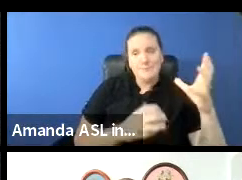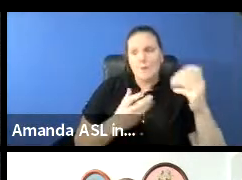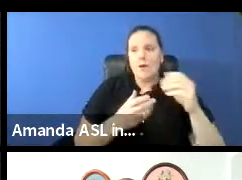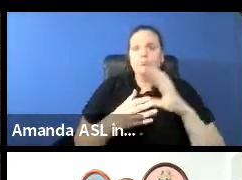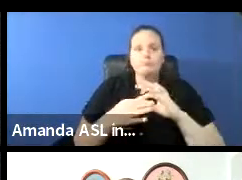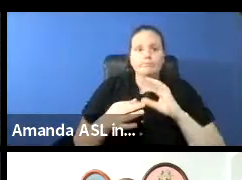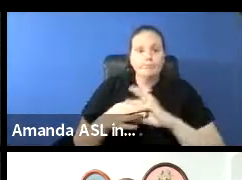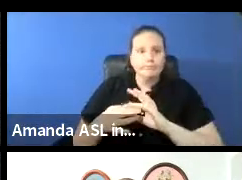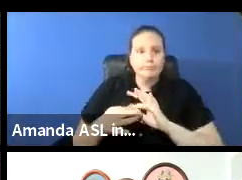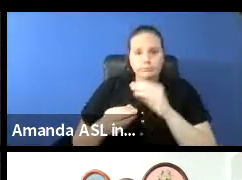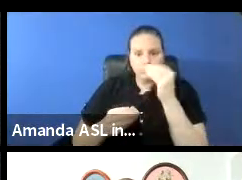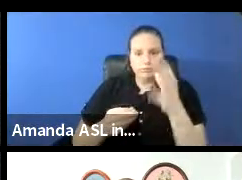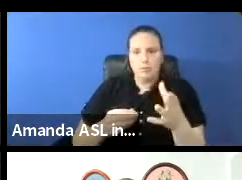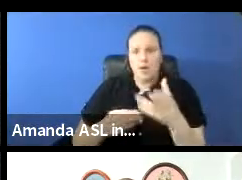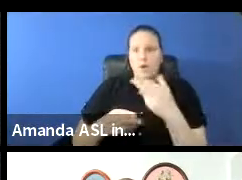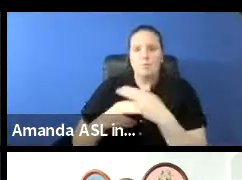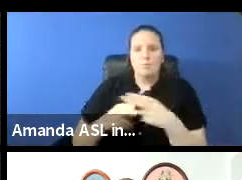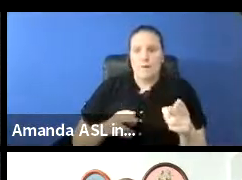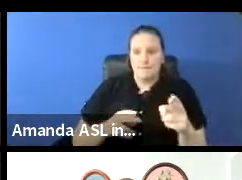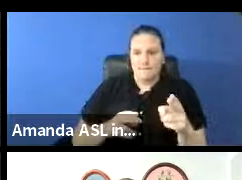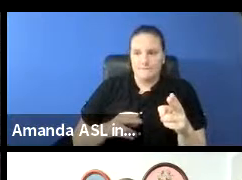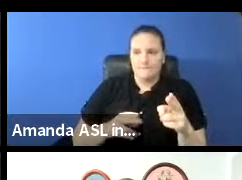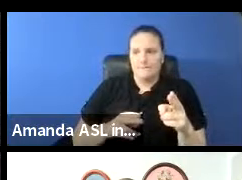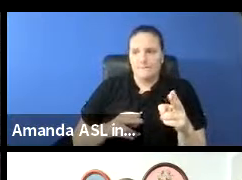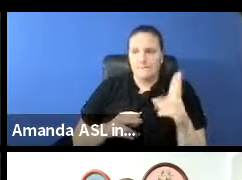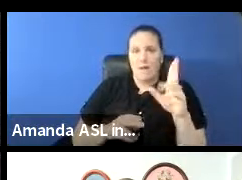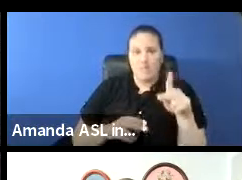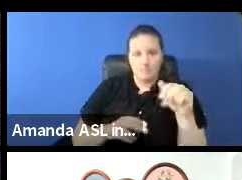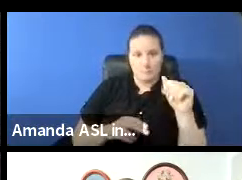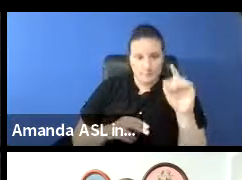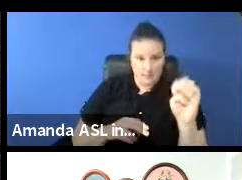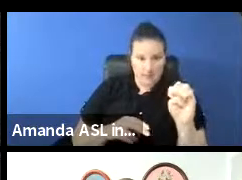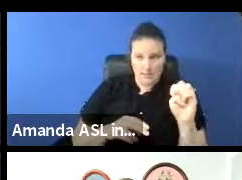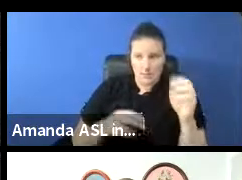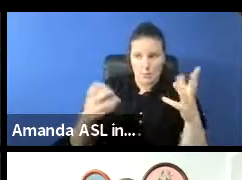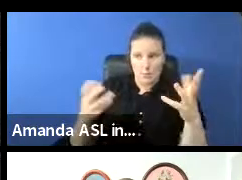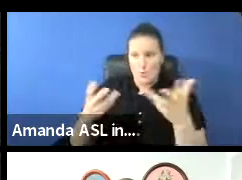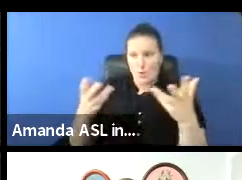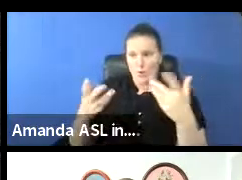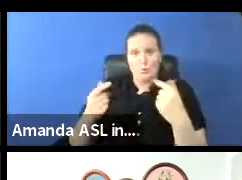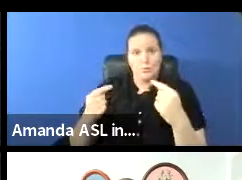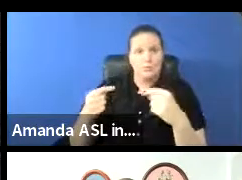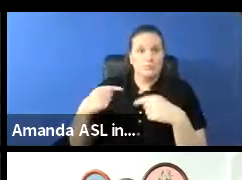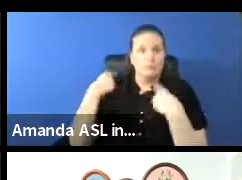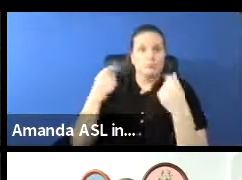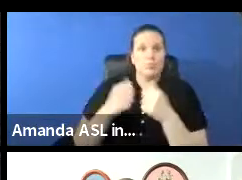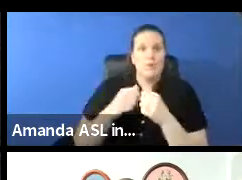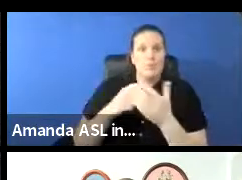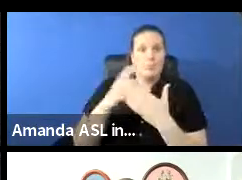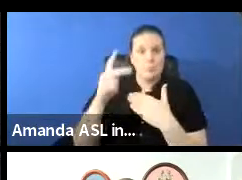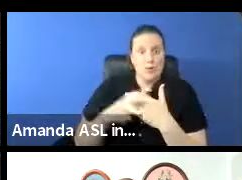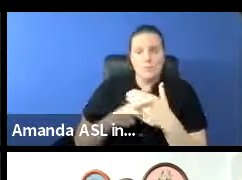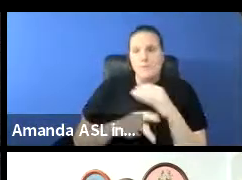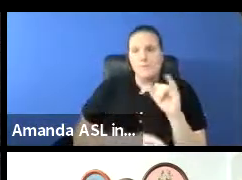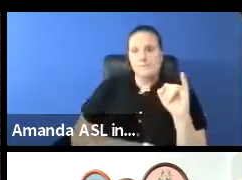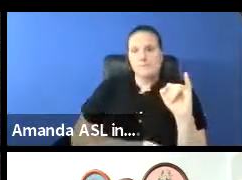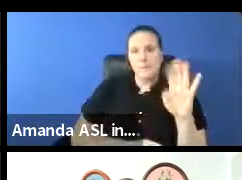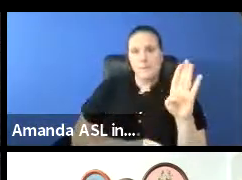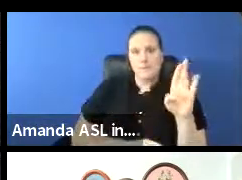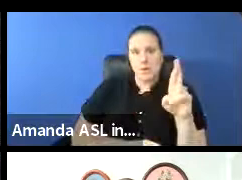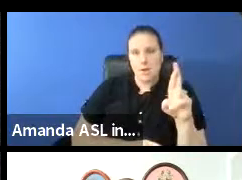give you a brief update of what we've been doing with the program, the IBR